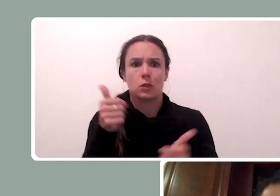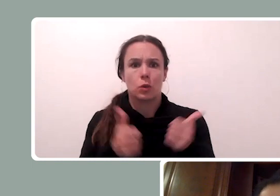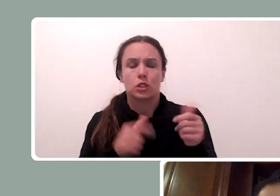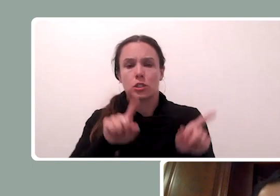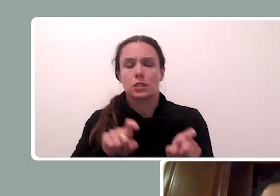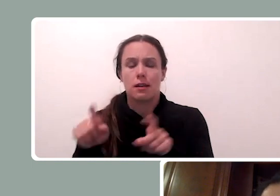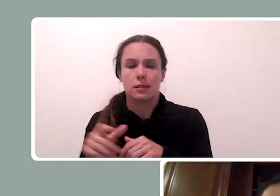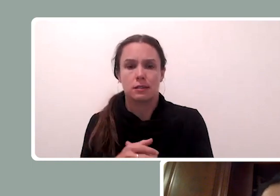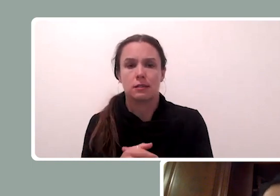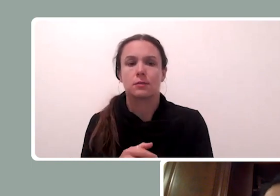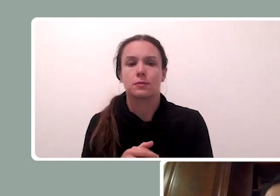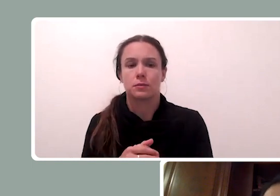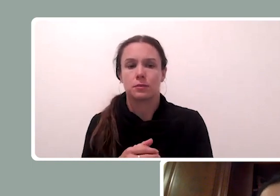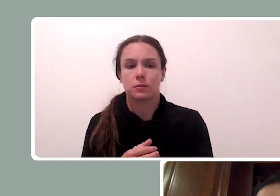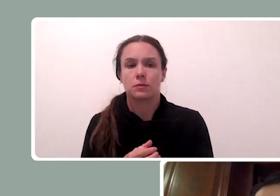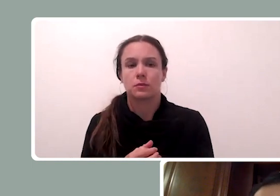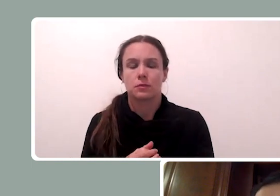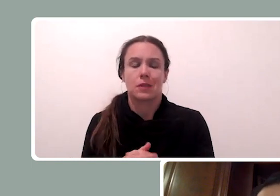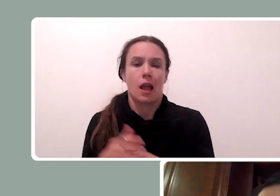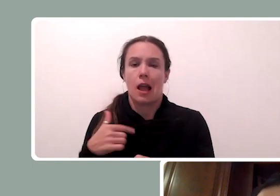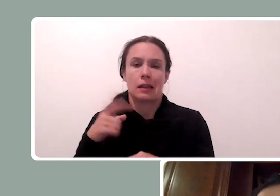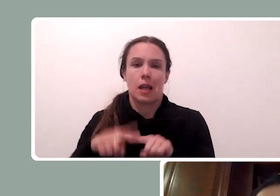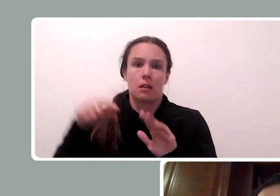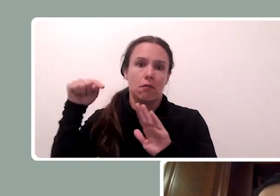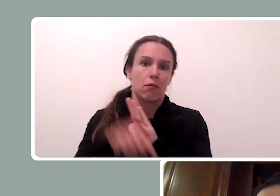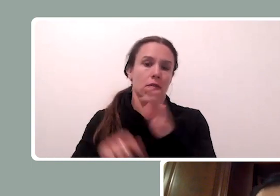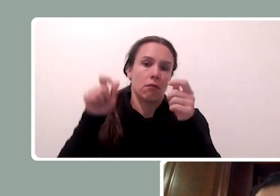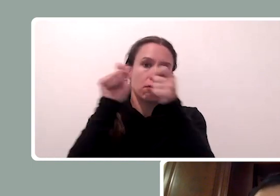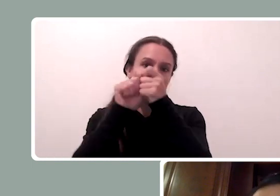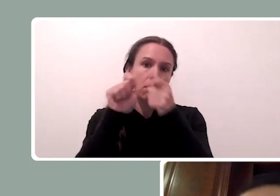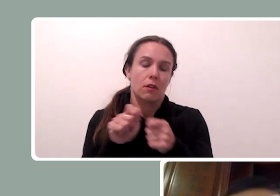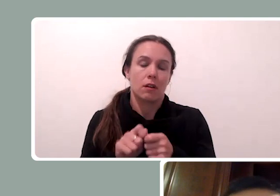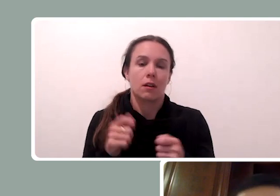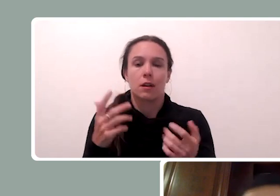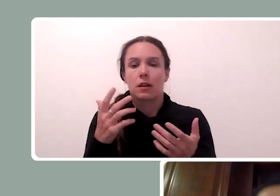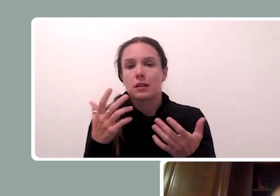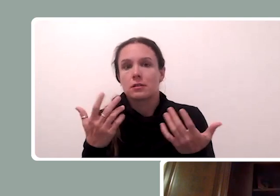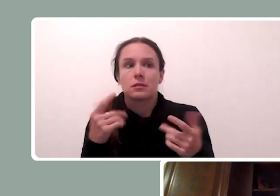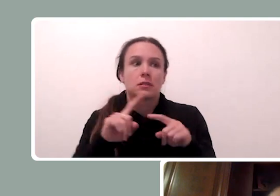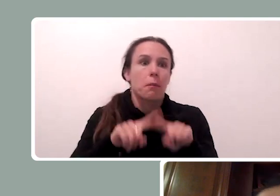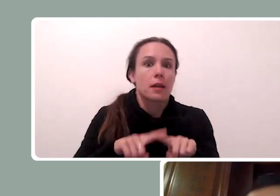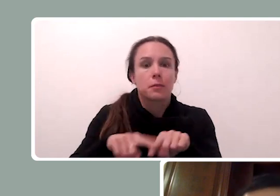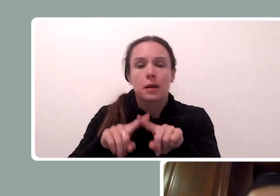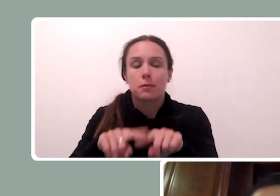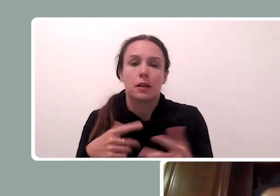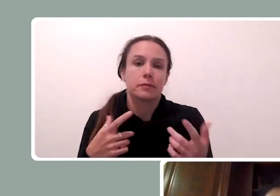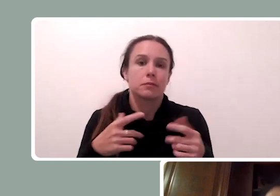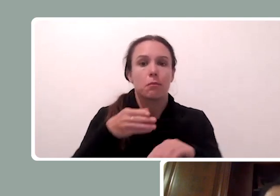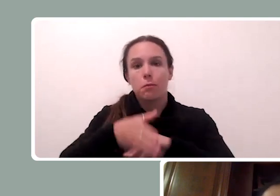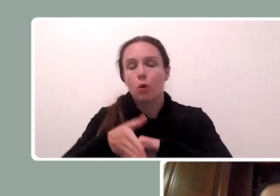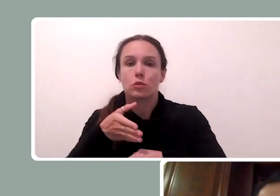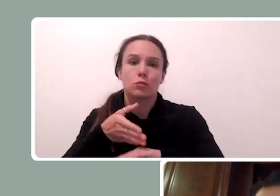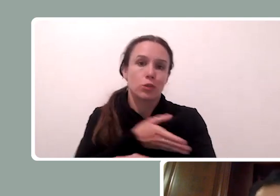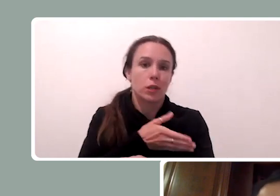don't think I can get into too many details because there are a lot of nuances, lymph node positive disease, premenopausal, postmenopausal. So there